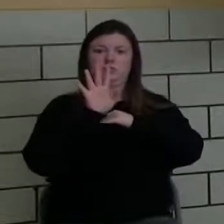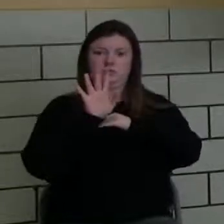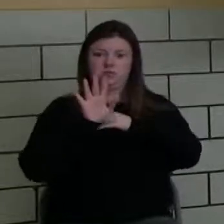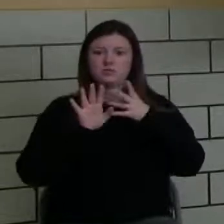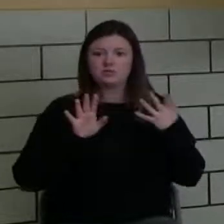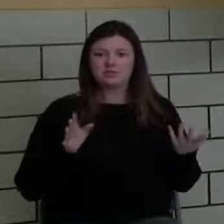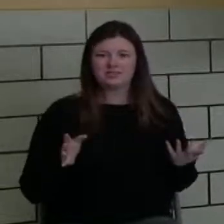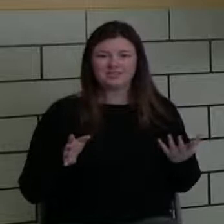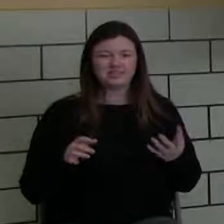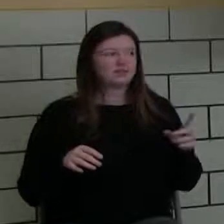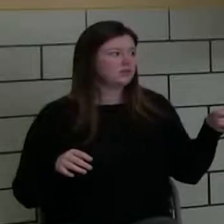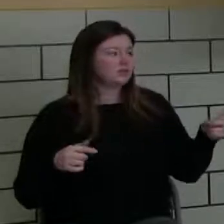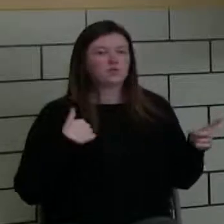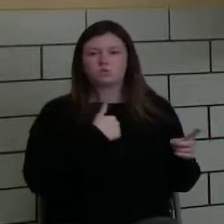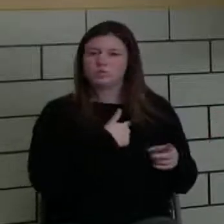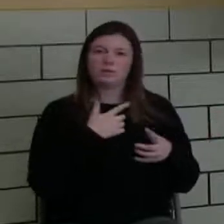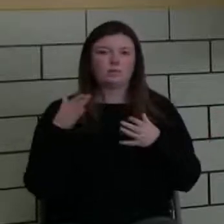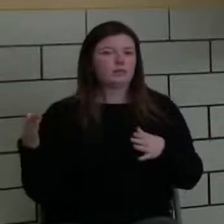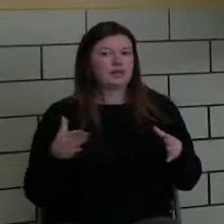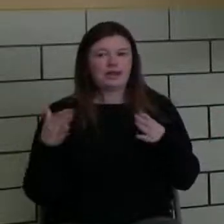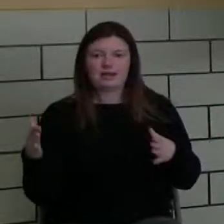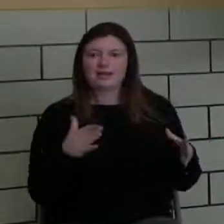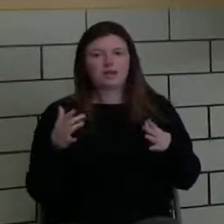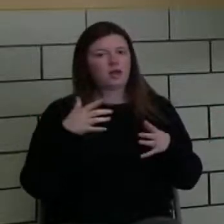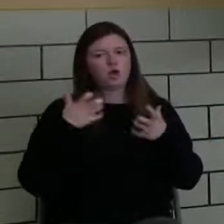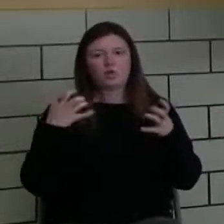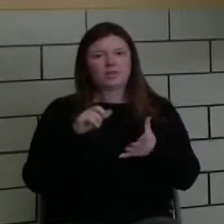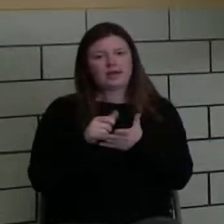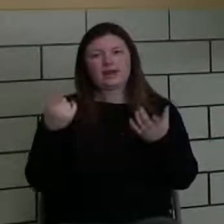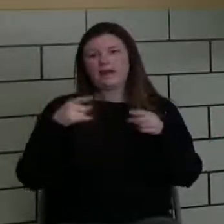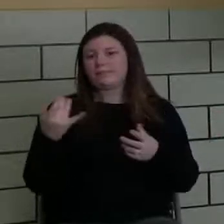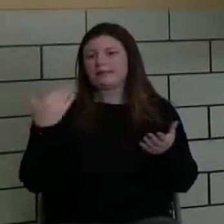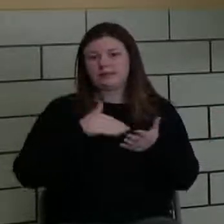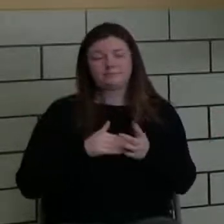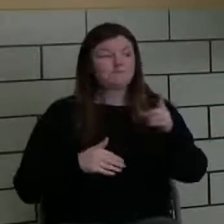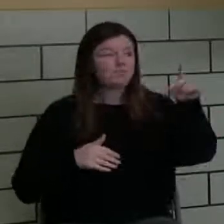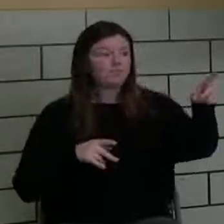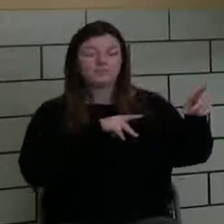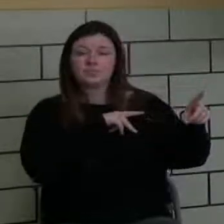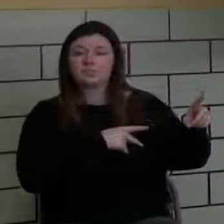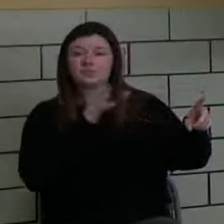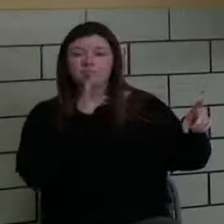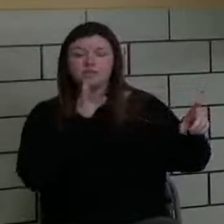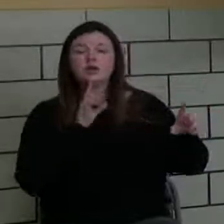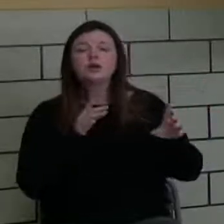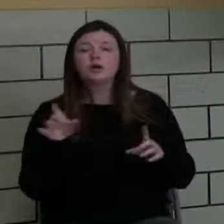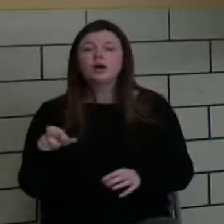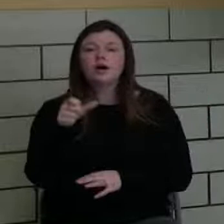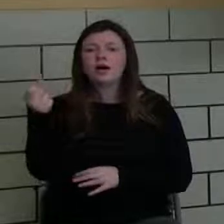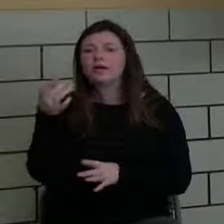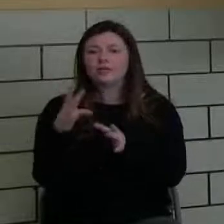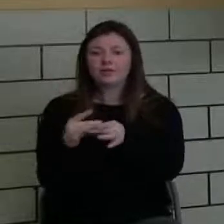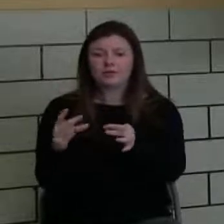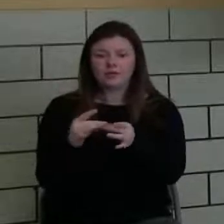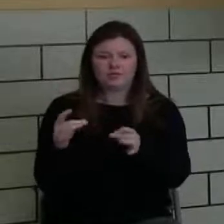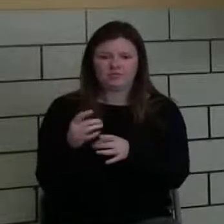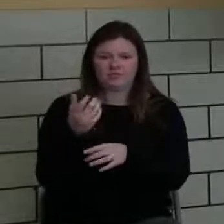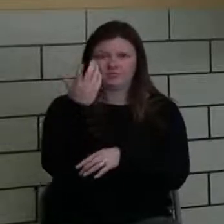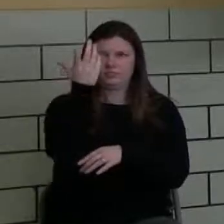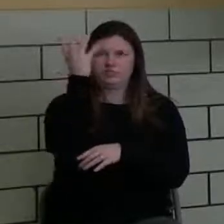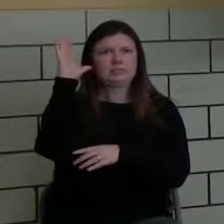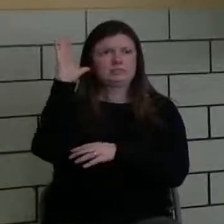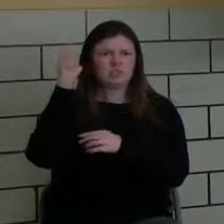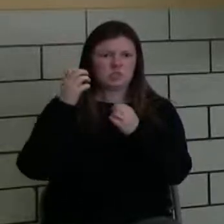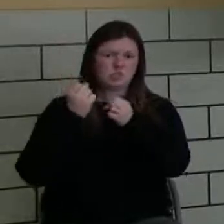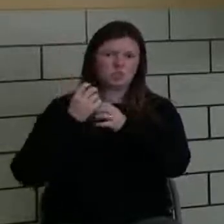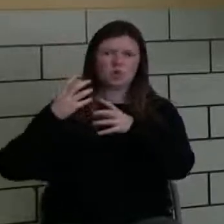ability so that way that does not happen. And the other thing is that they grow so large and wide,